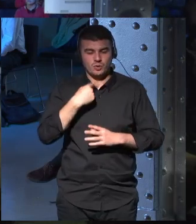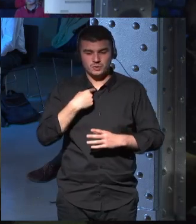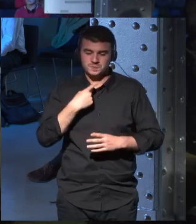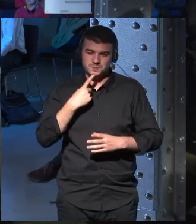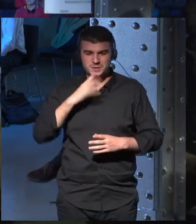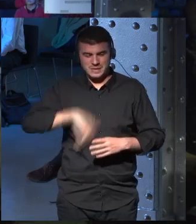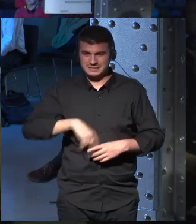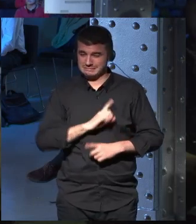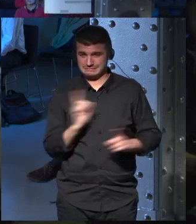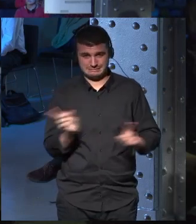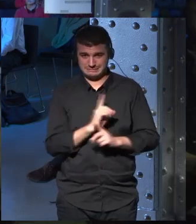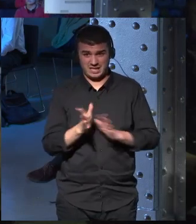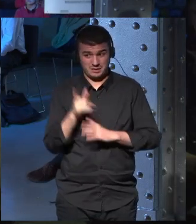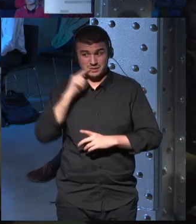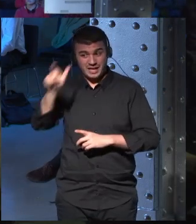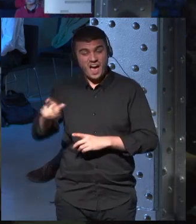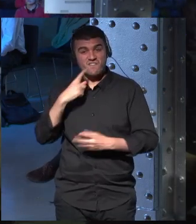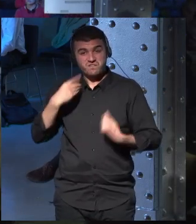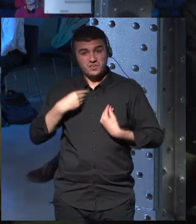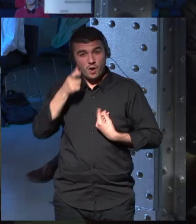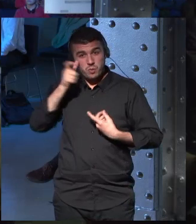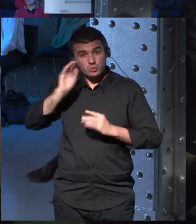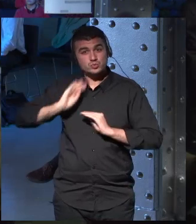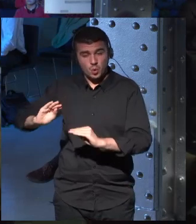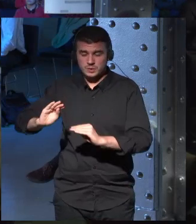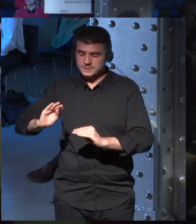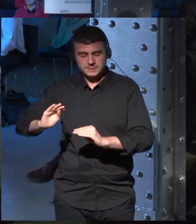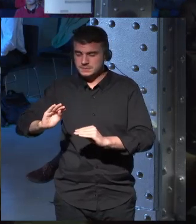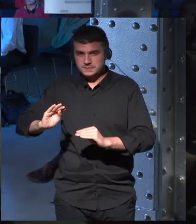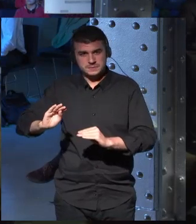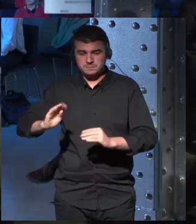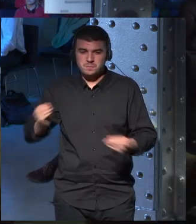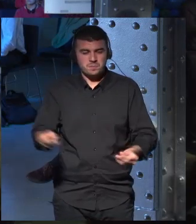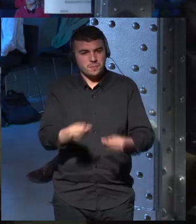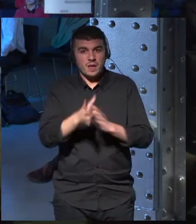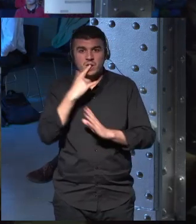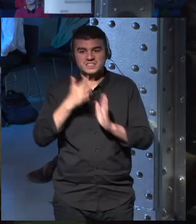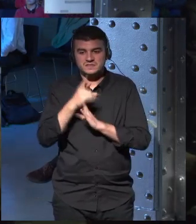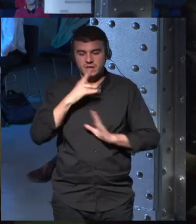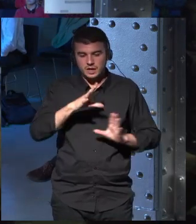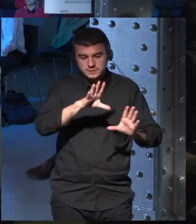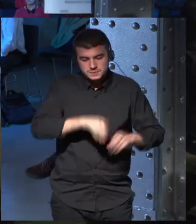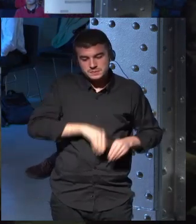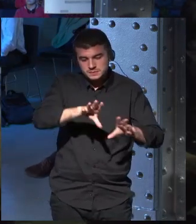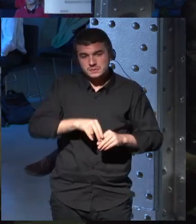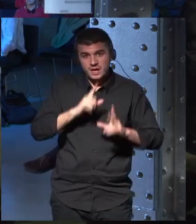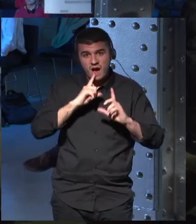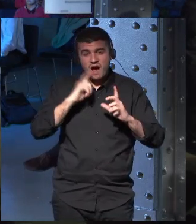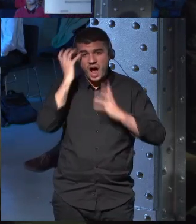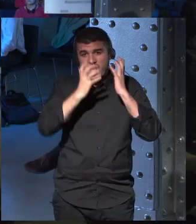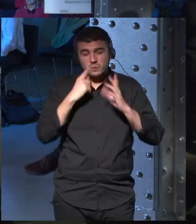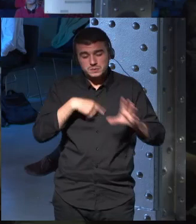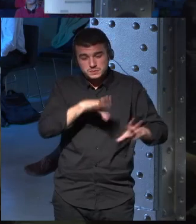because she has been taking feral cats into her home and thus promoting a